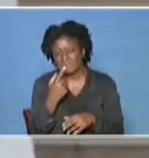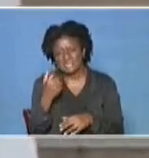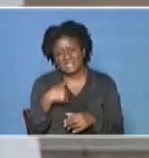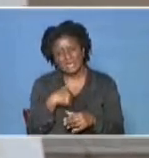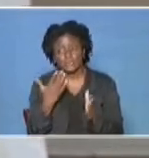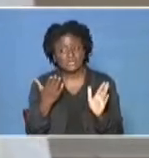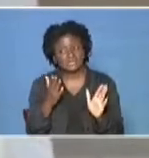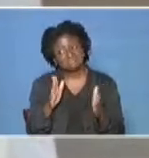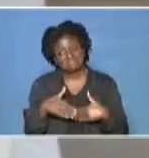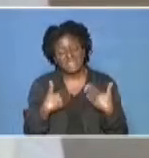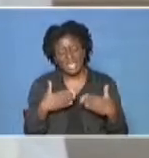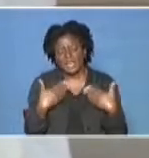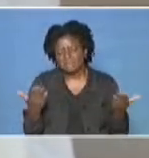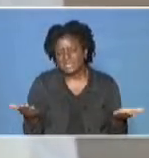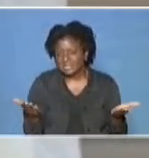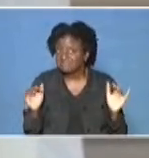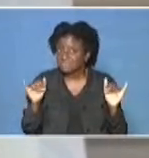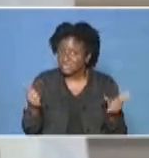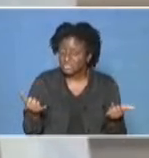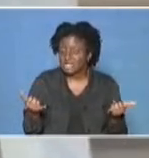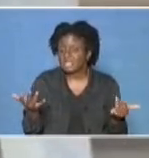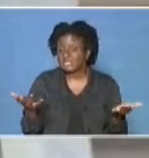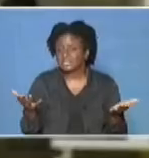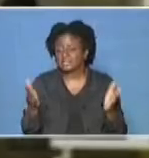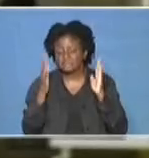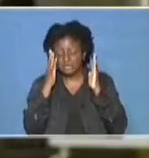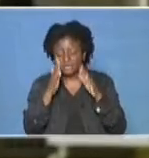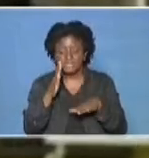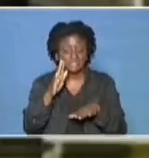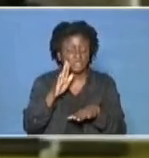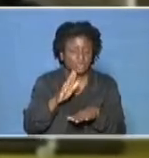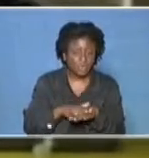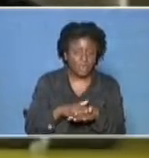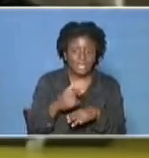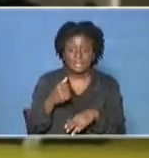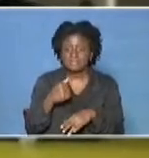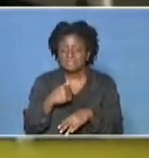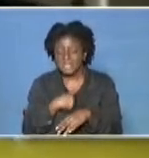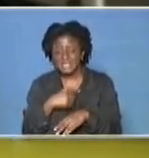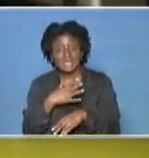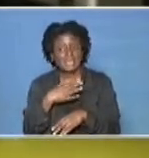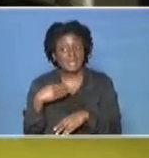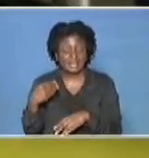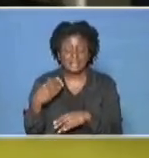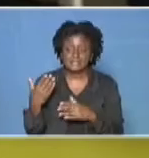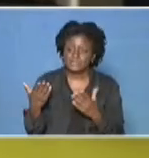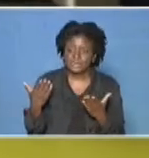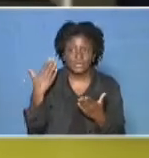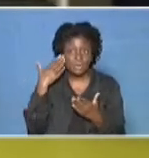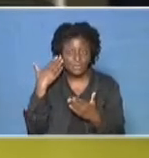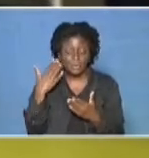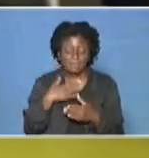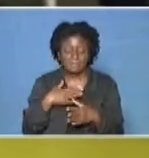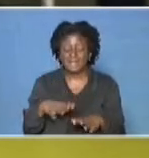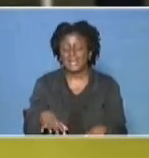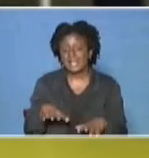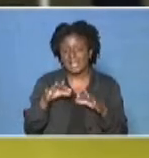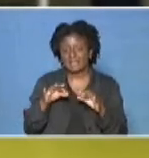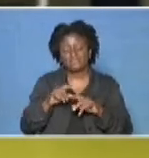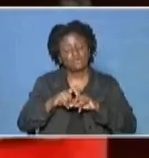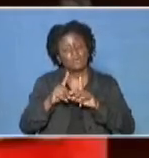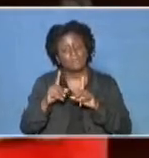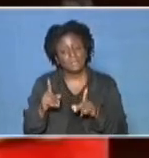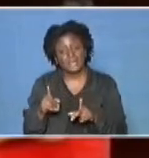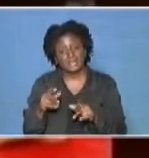quite happy just focusing on me and, my life.